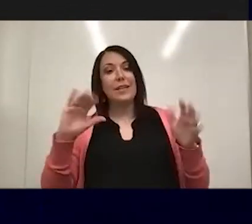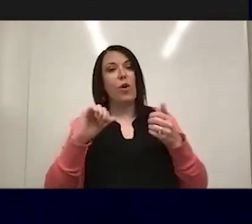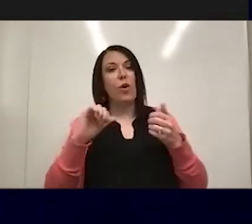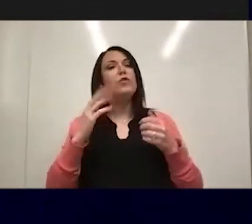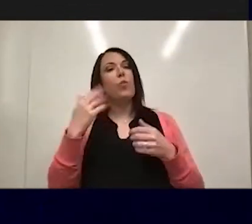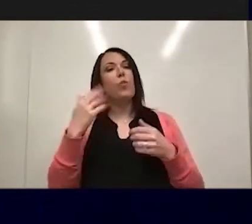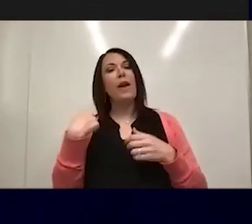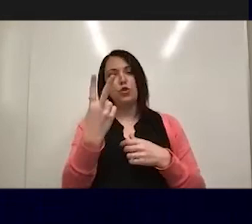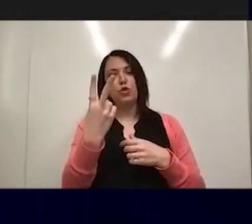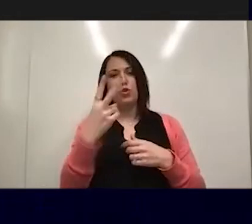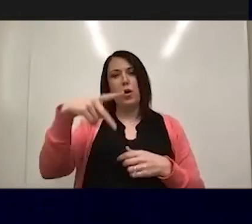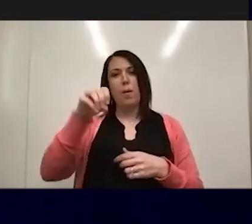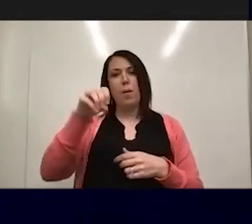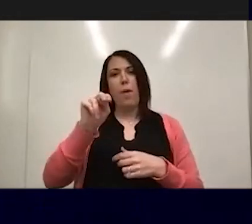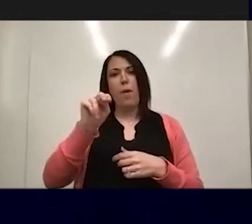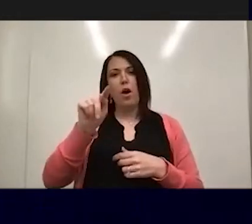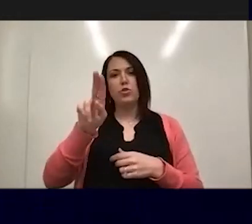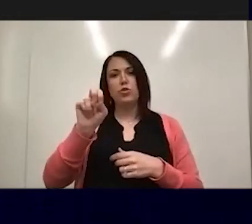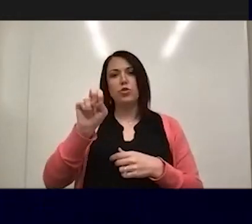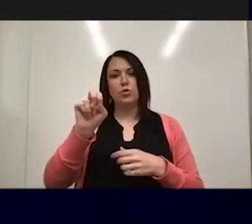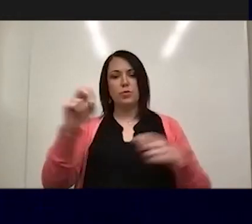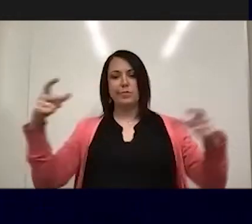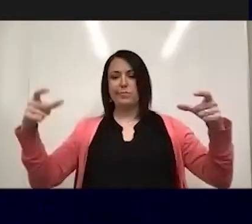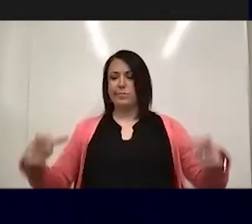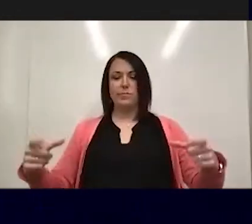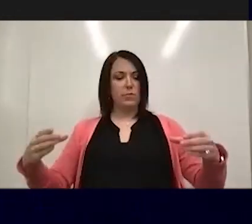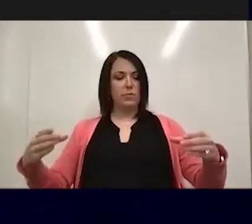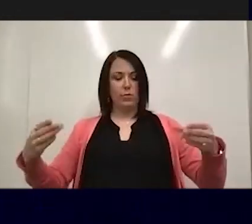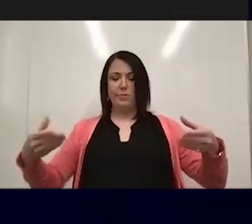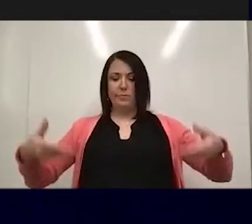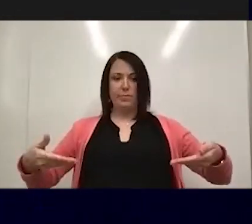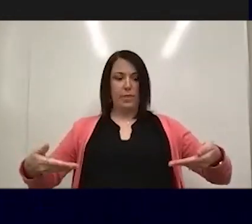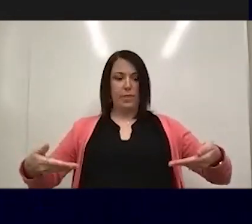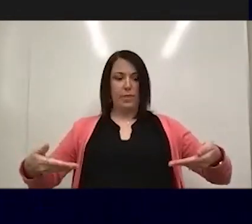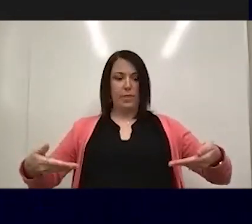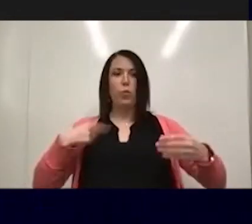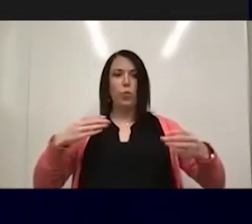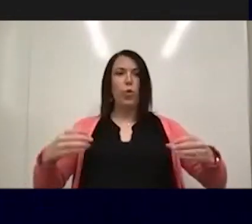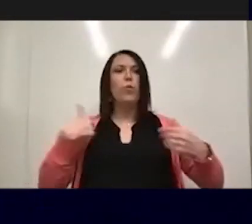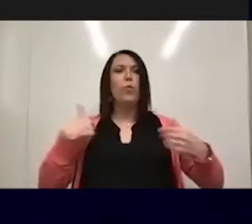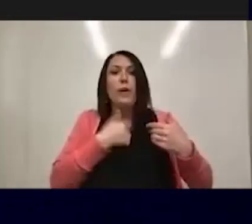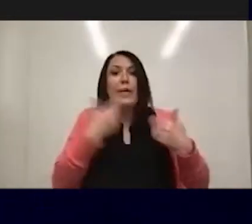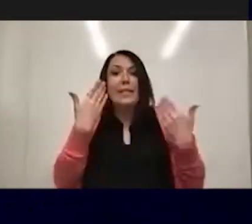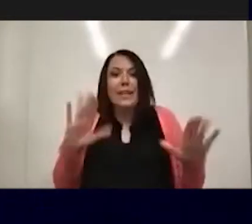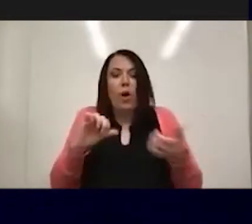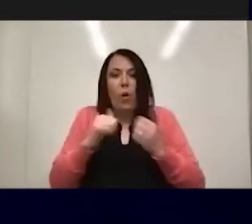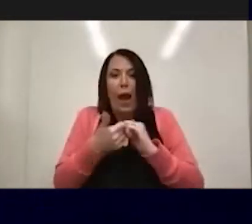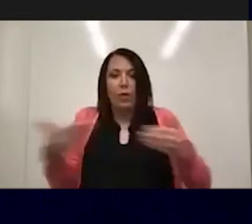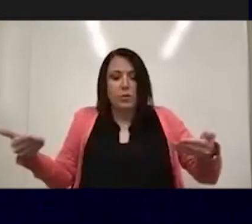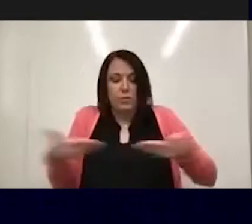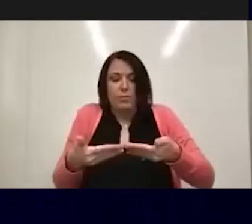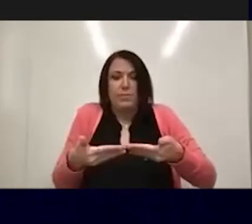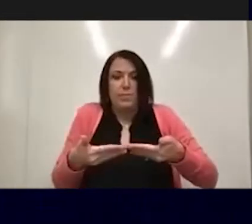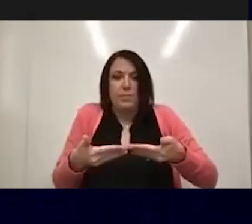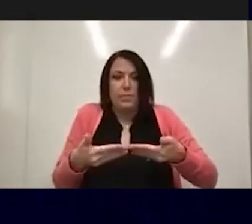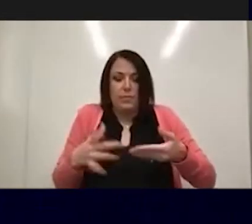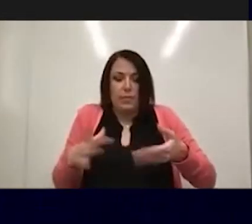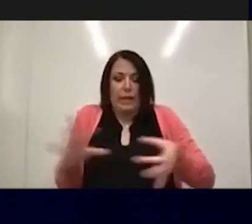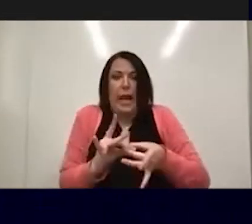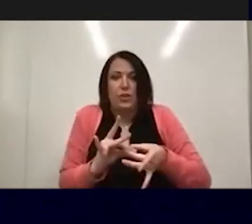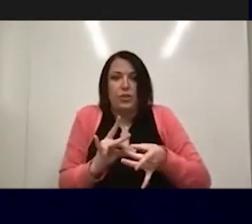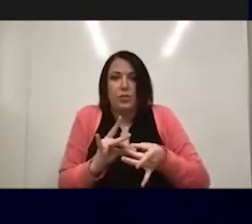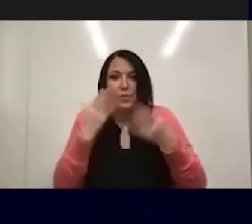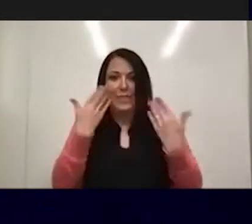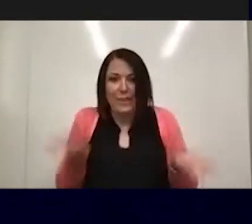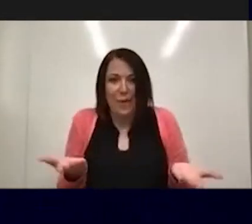pontoons, and Colorado had brought us two ACUSes because we didn't have time to make them. So with their help,